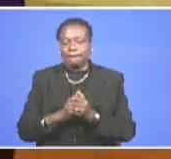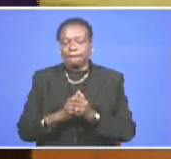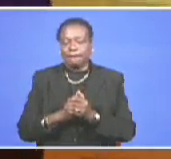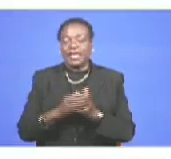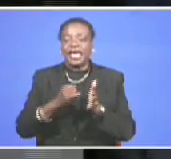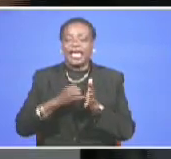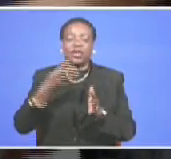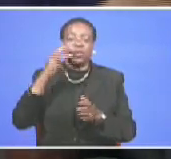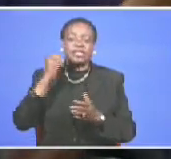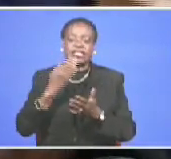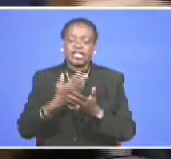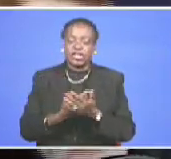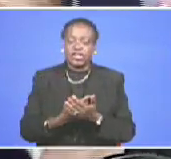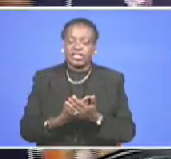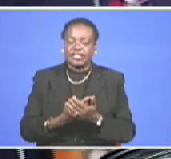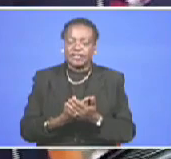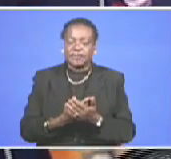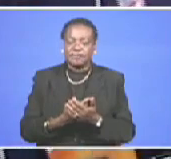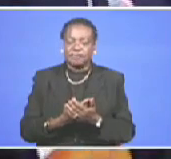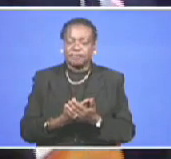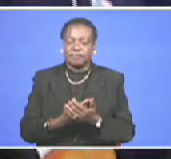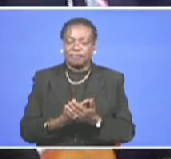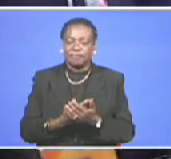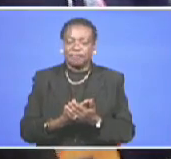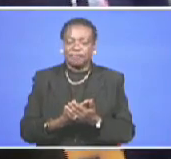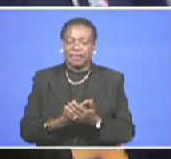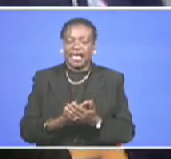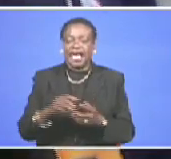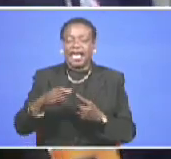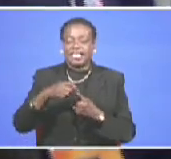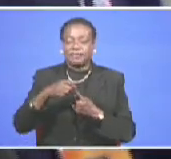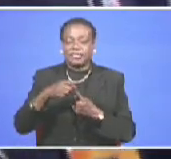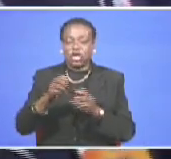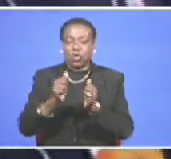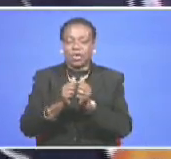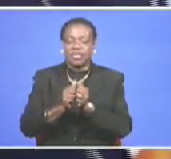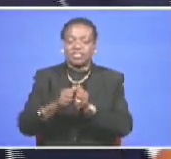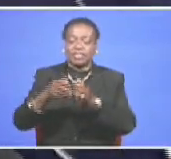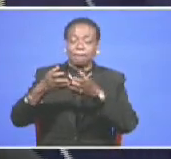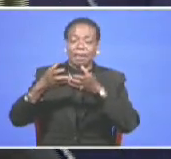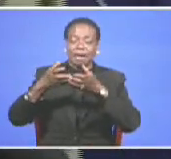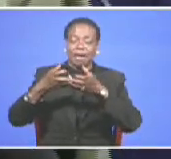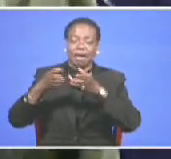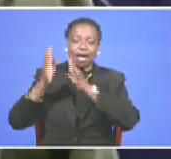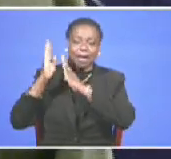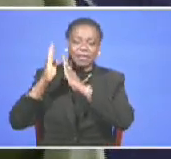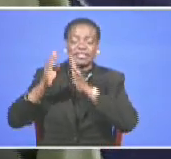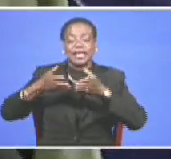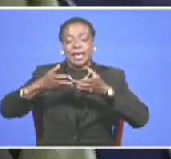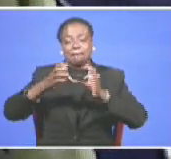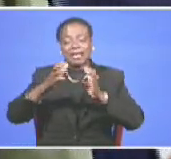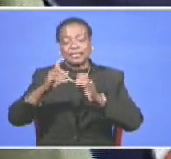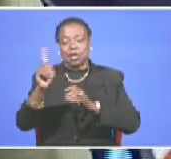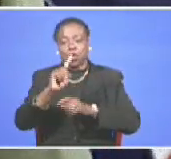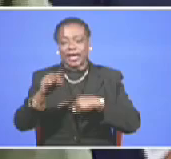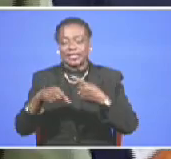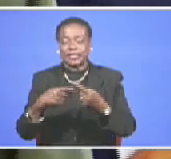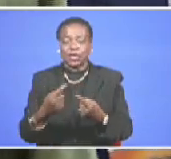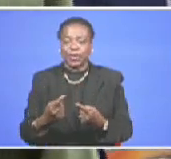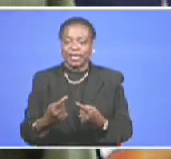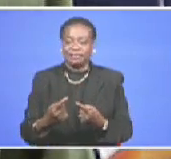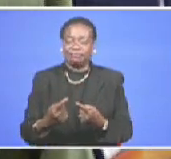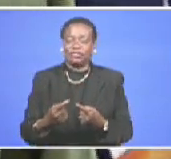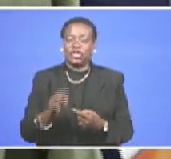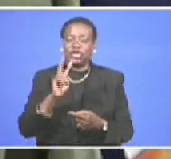good, I think that, especially with the Bahamas basketball is going up, number 1 pick, you guys for me, 2 guys